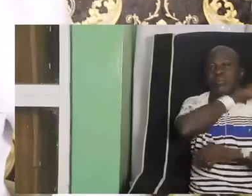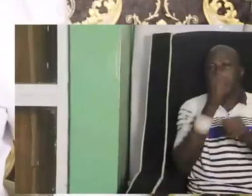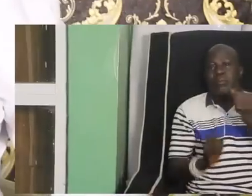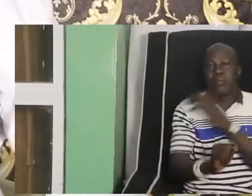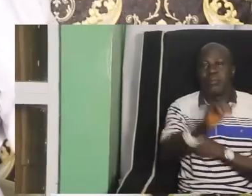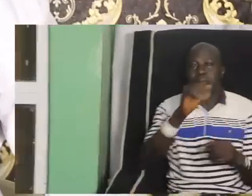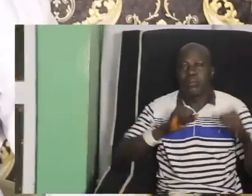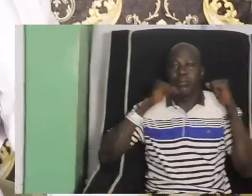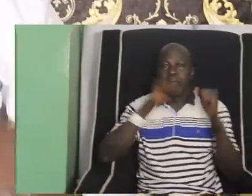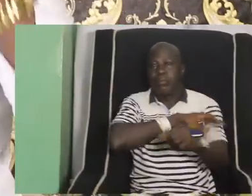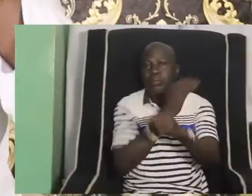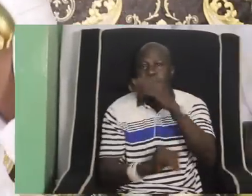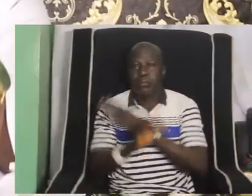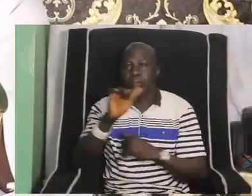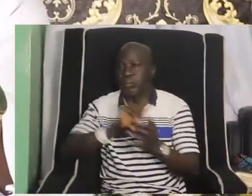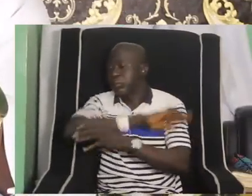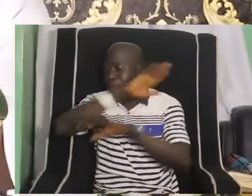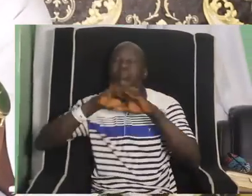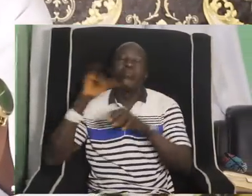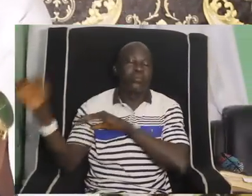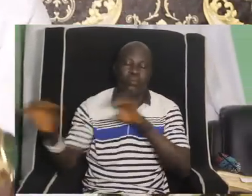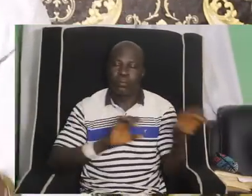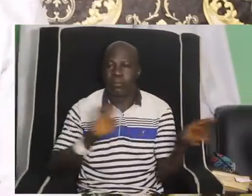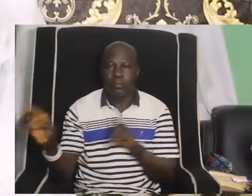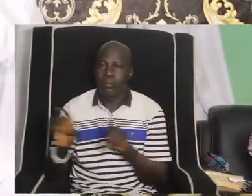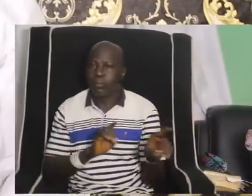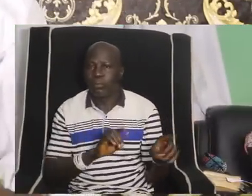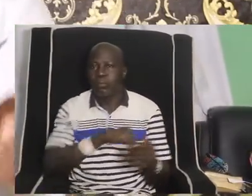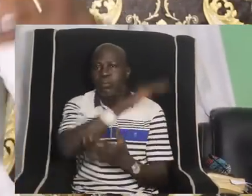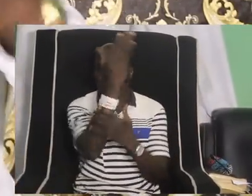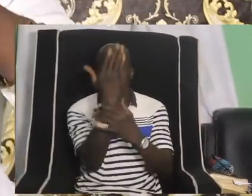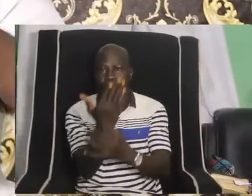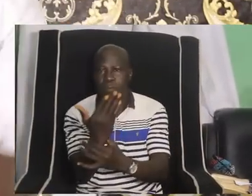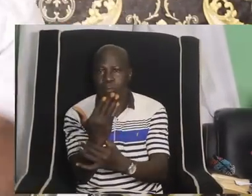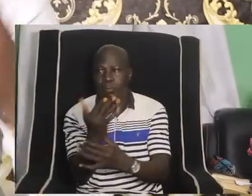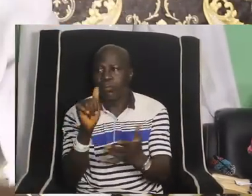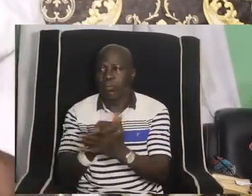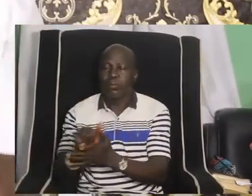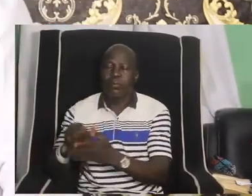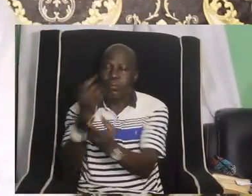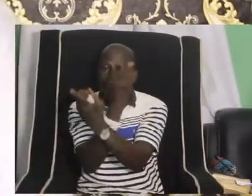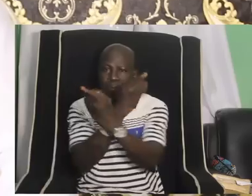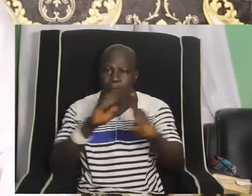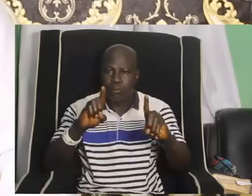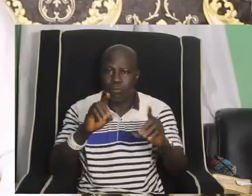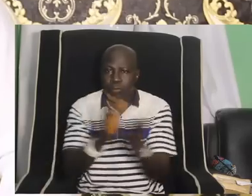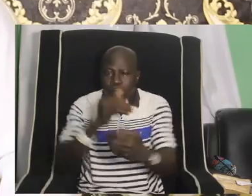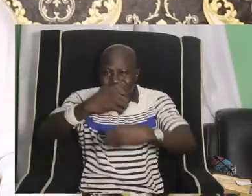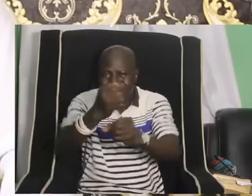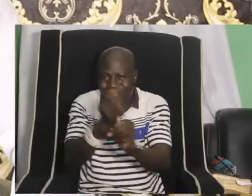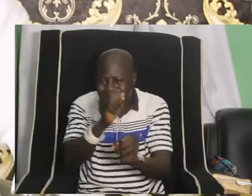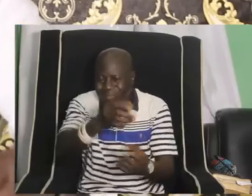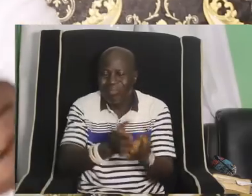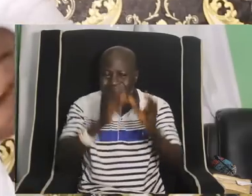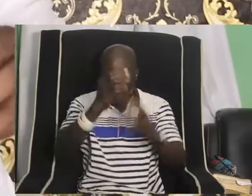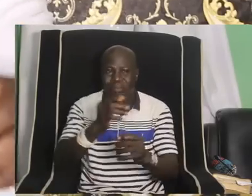mighty hand of the Almighty God. There is nothing he cannot do. Owo ti man daniya, ti man tweni yanda. The hand that